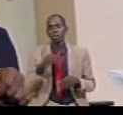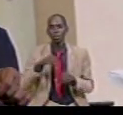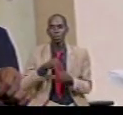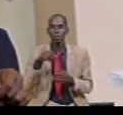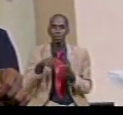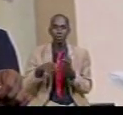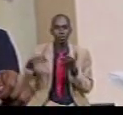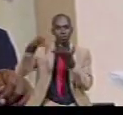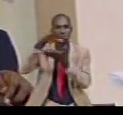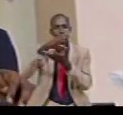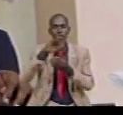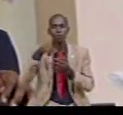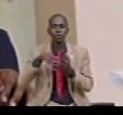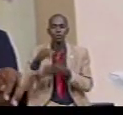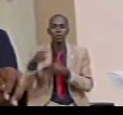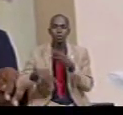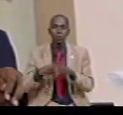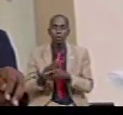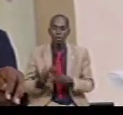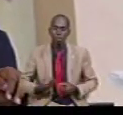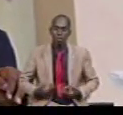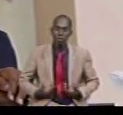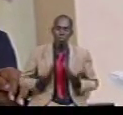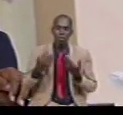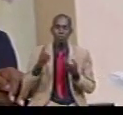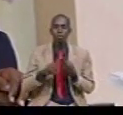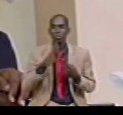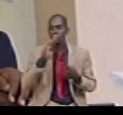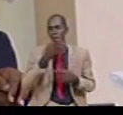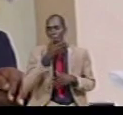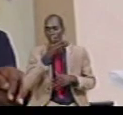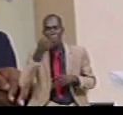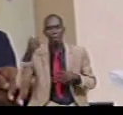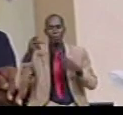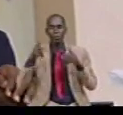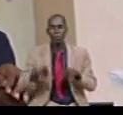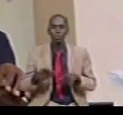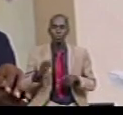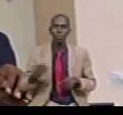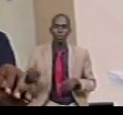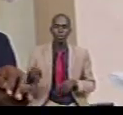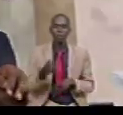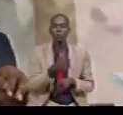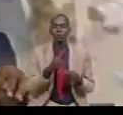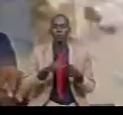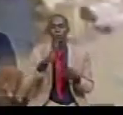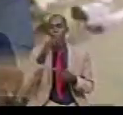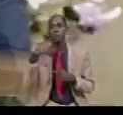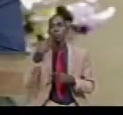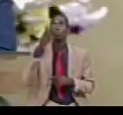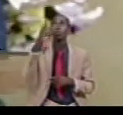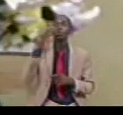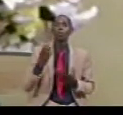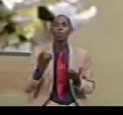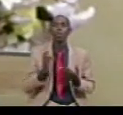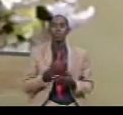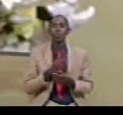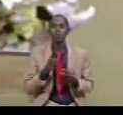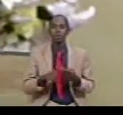and inspiring us to be the best version of ourselves, to be who God wants us to be.